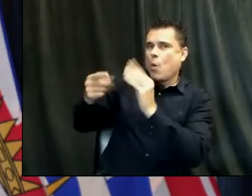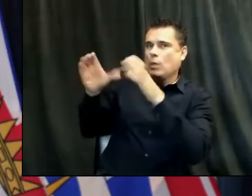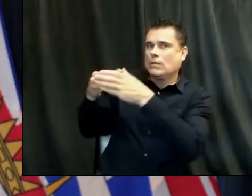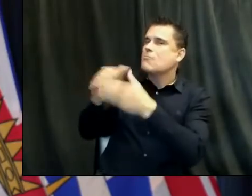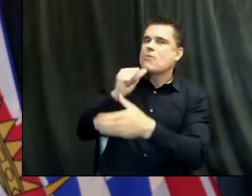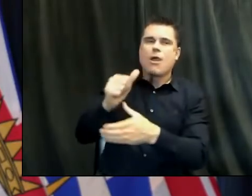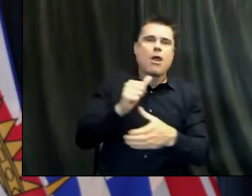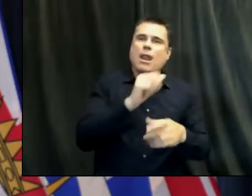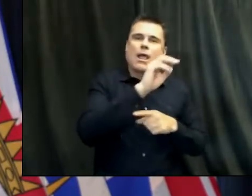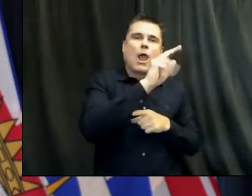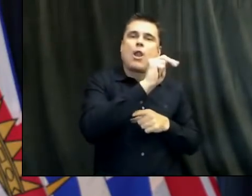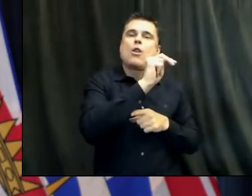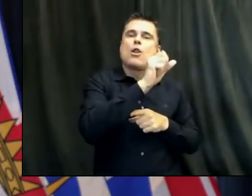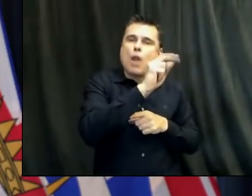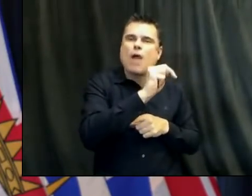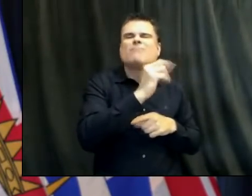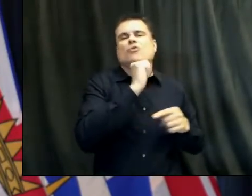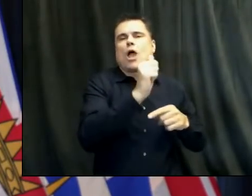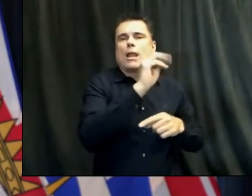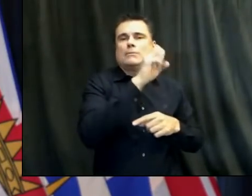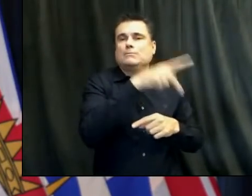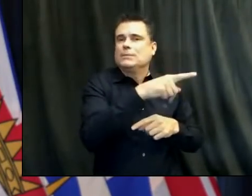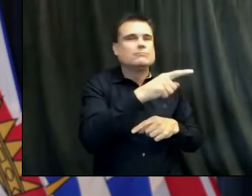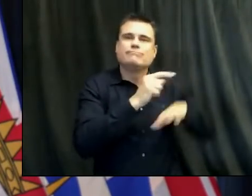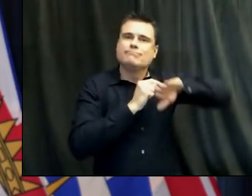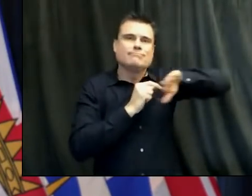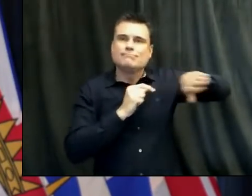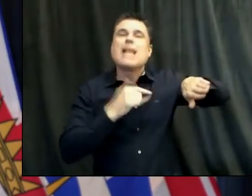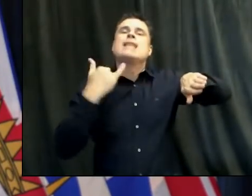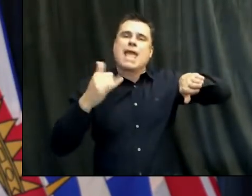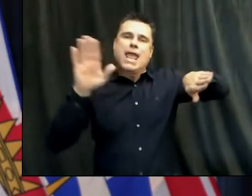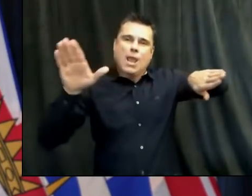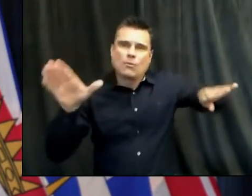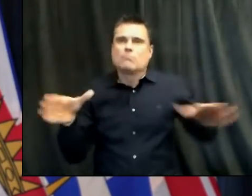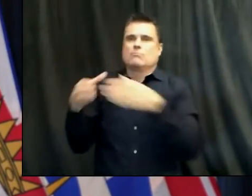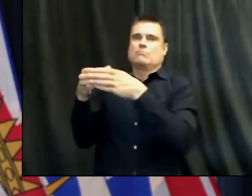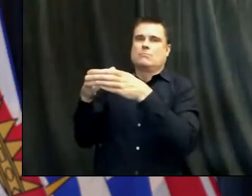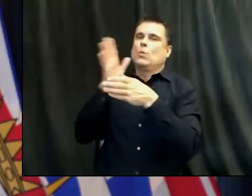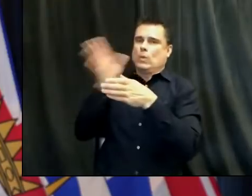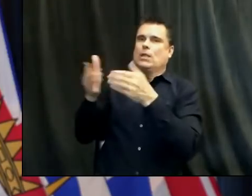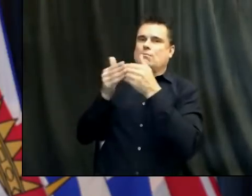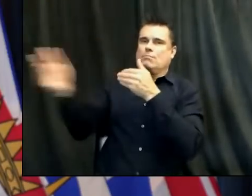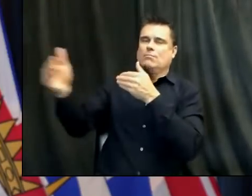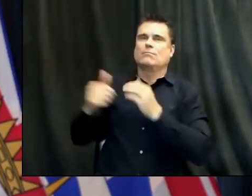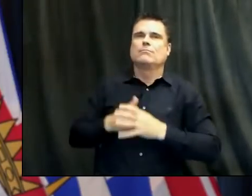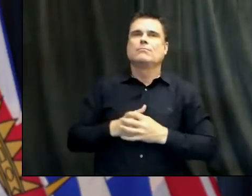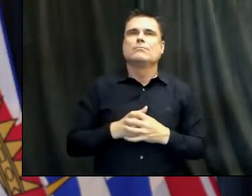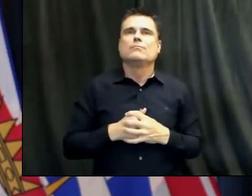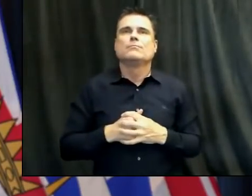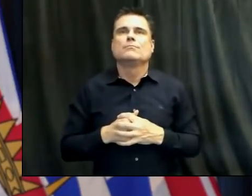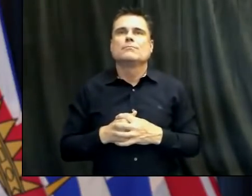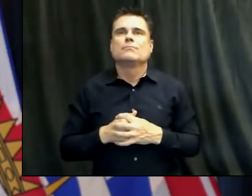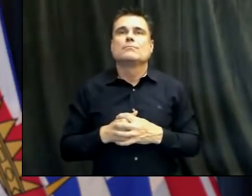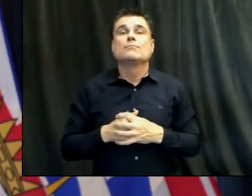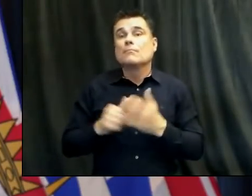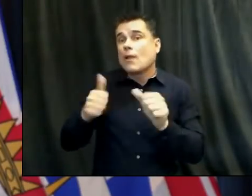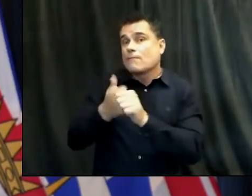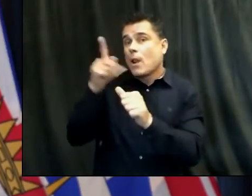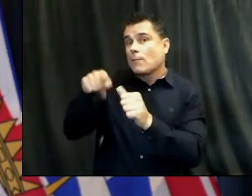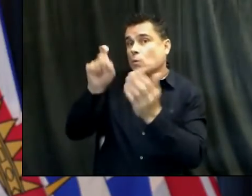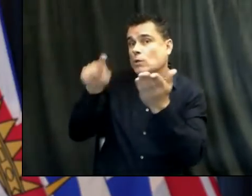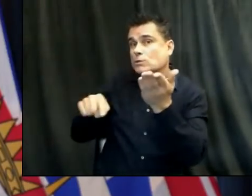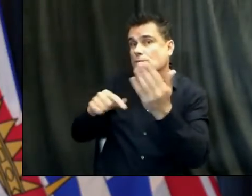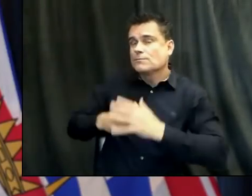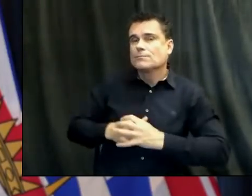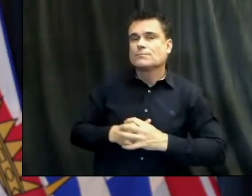in the non-MSP rates as well as community rates go up, which is not surprising. But there's also other federal populations that